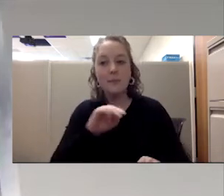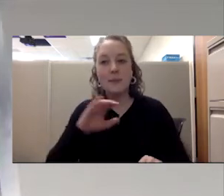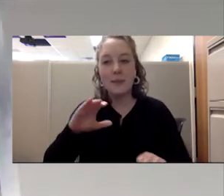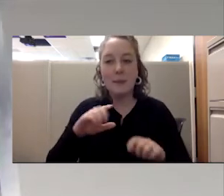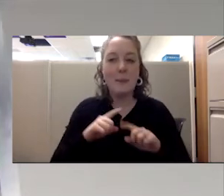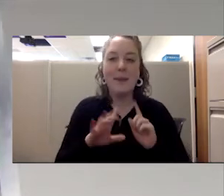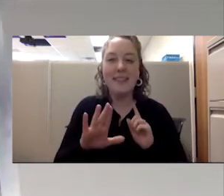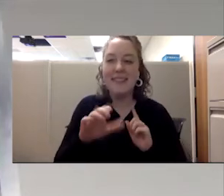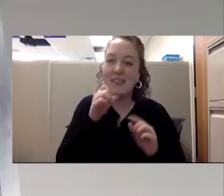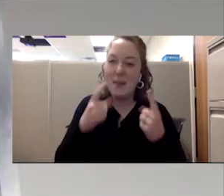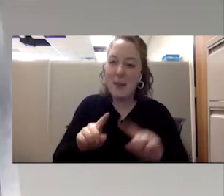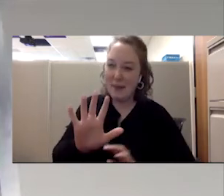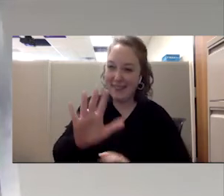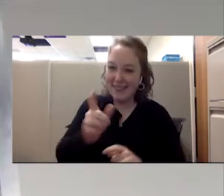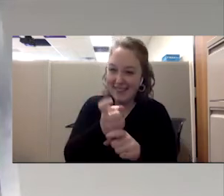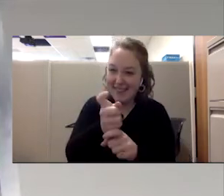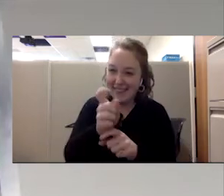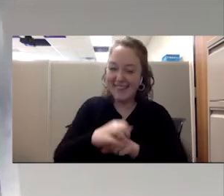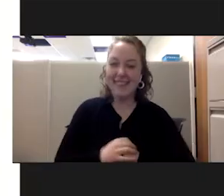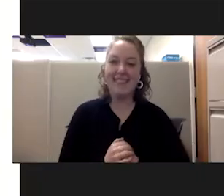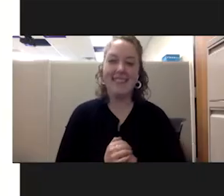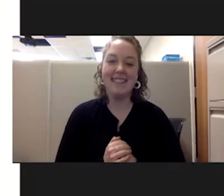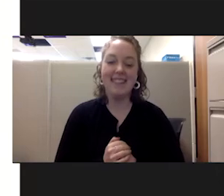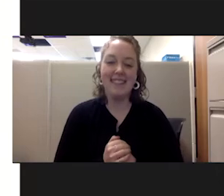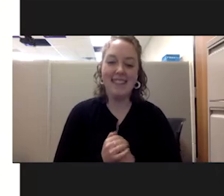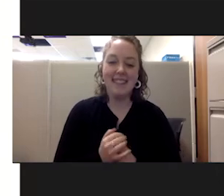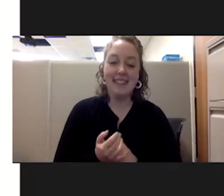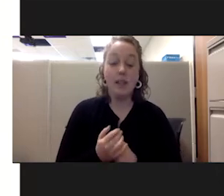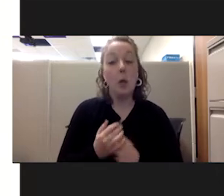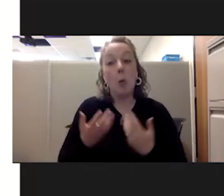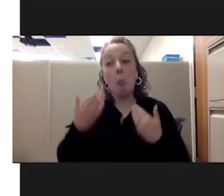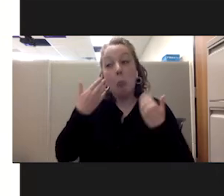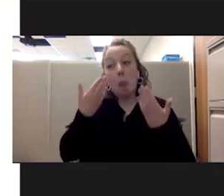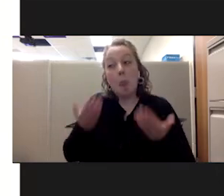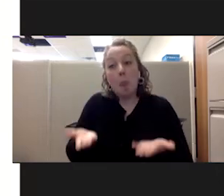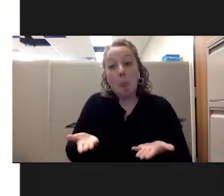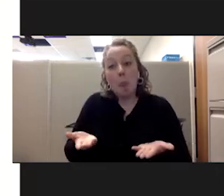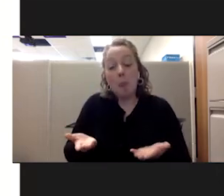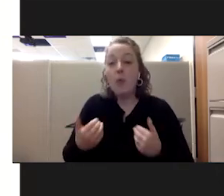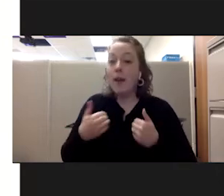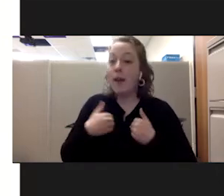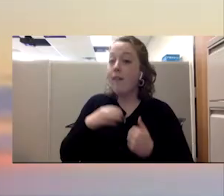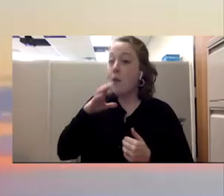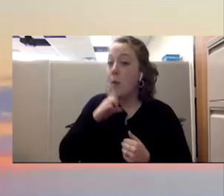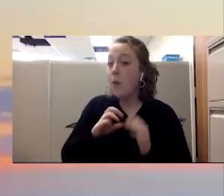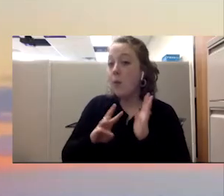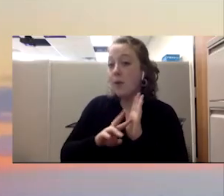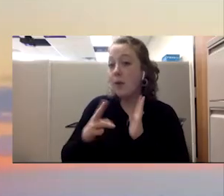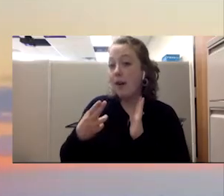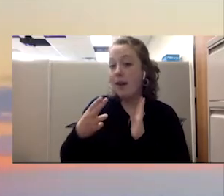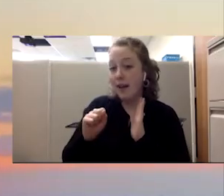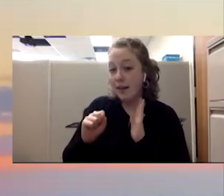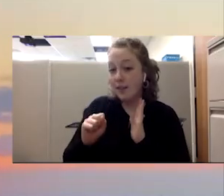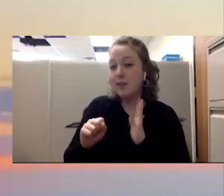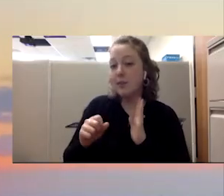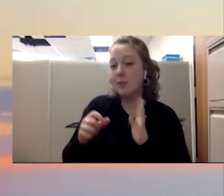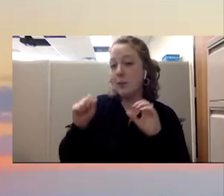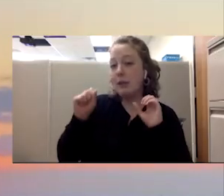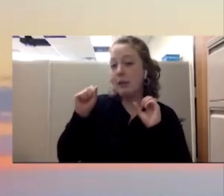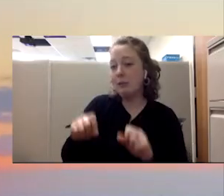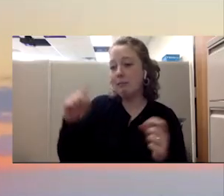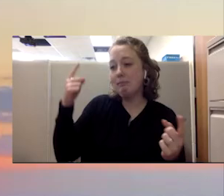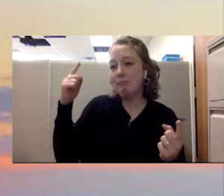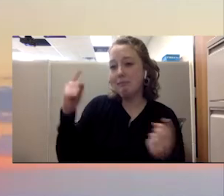which is not going to happen. I don't know. We've got an old Waco High. We could probably work down there.